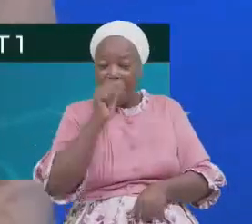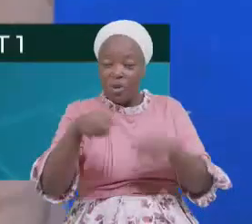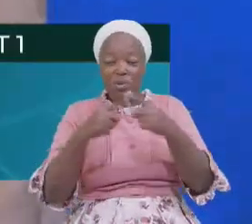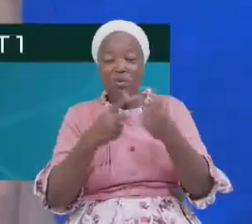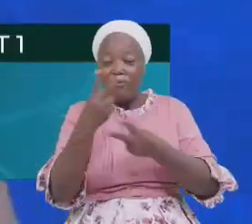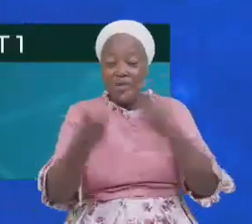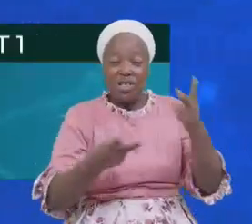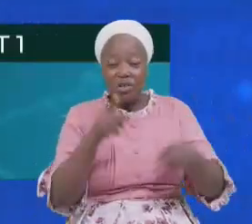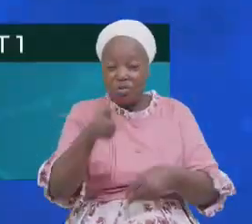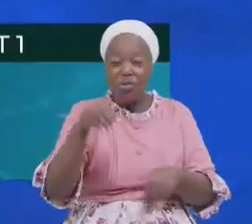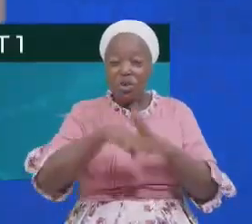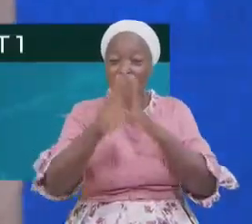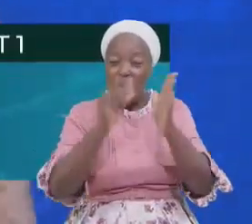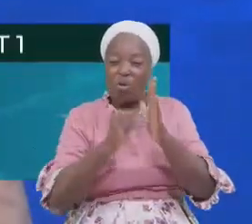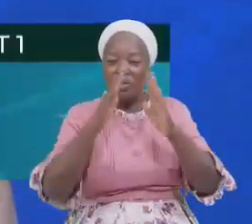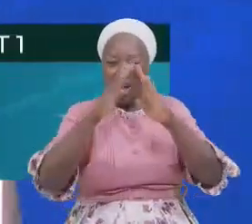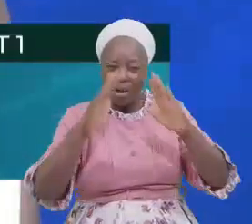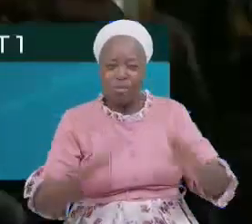house.